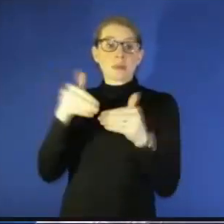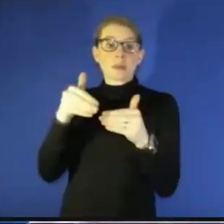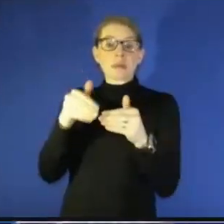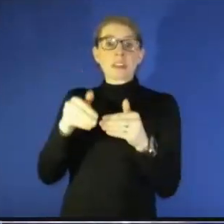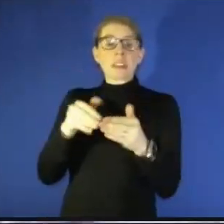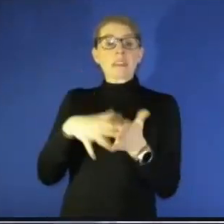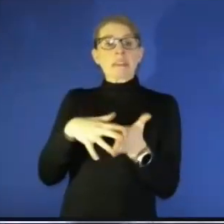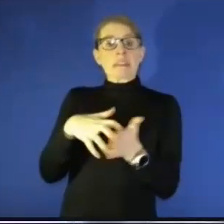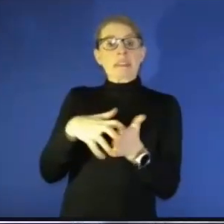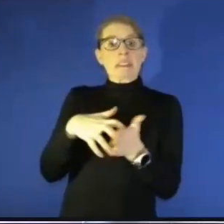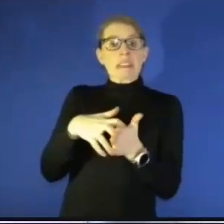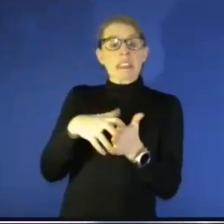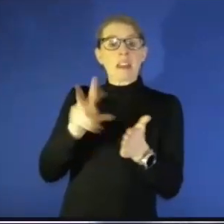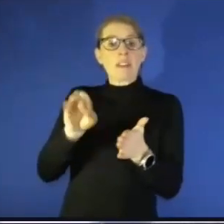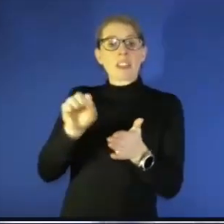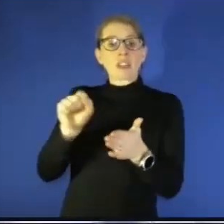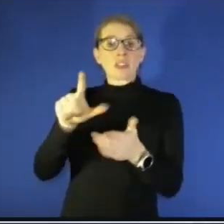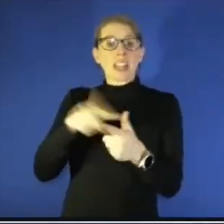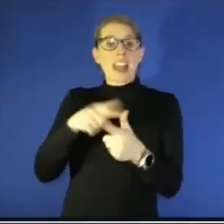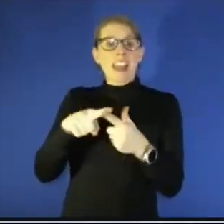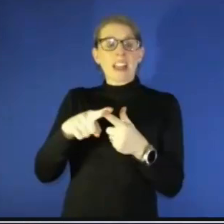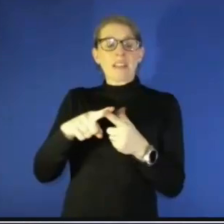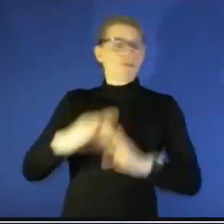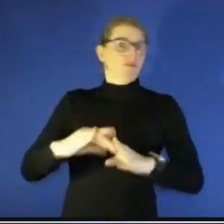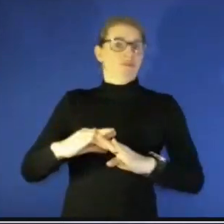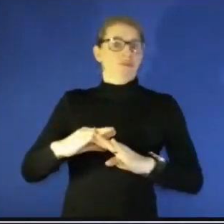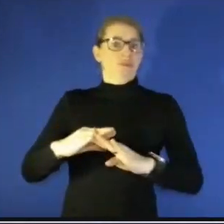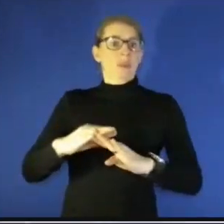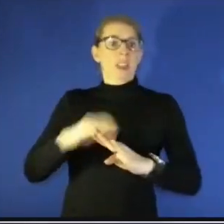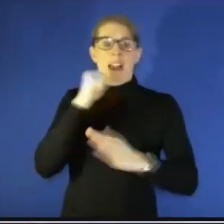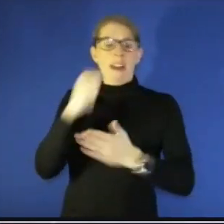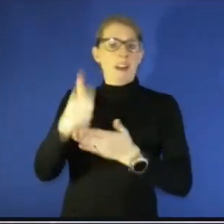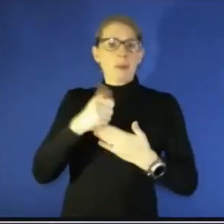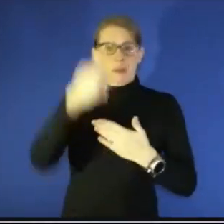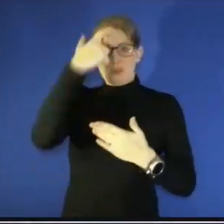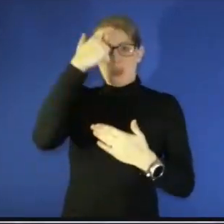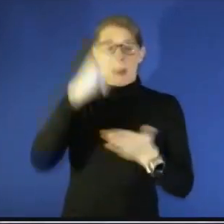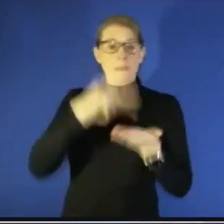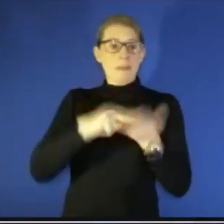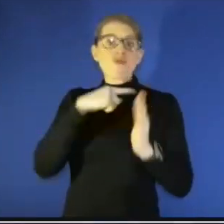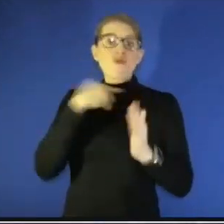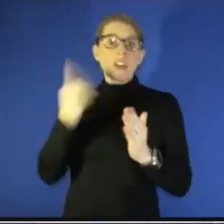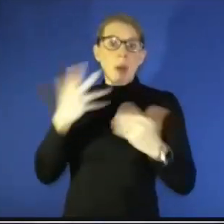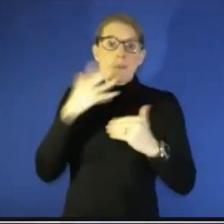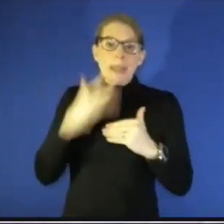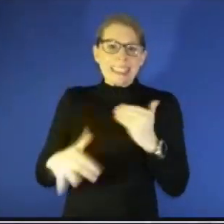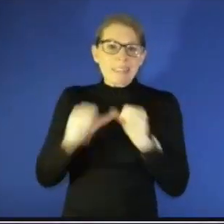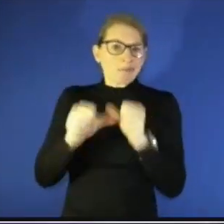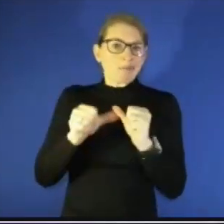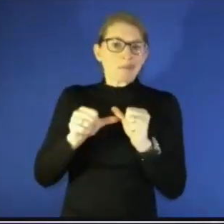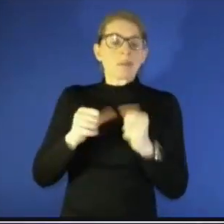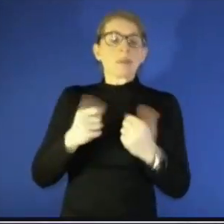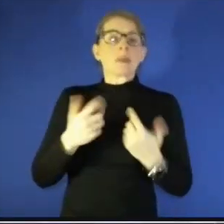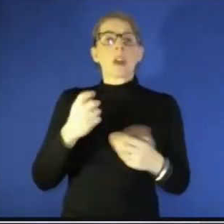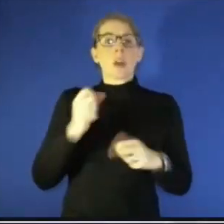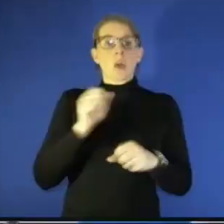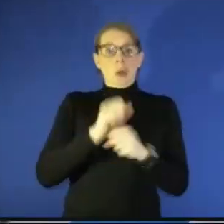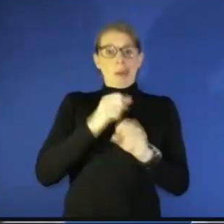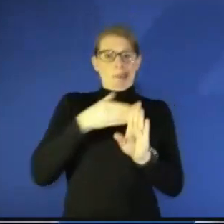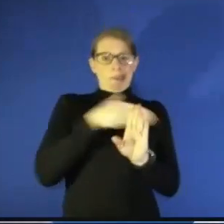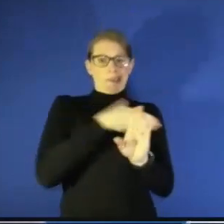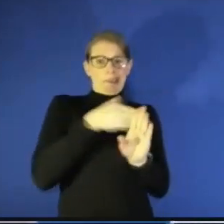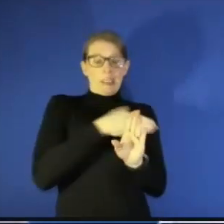off because they aren't doing anything useful for the brain and they're only a risk of bleeding. In our early work so far, it's extremely promising, and